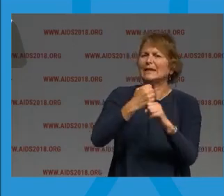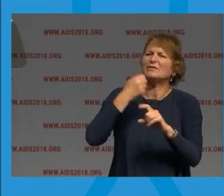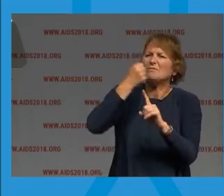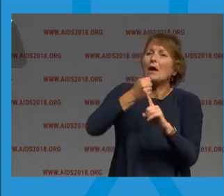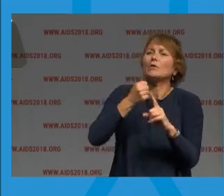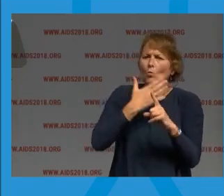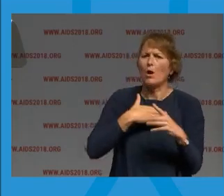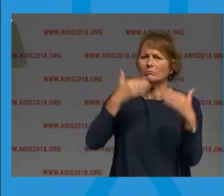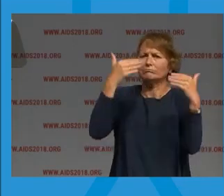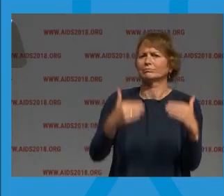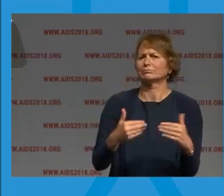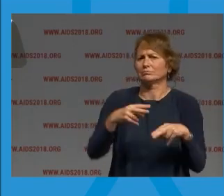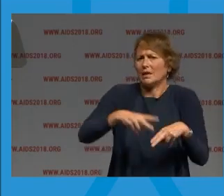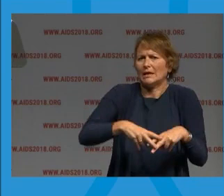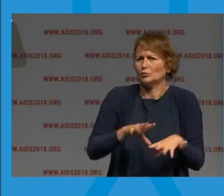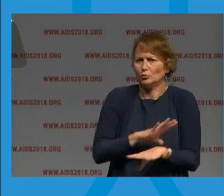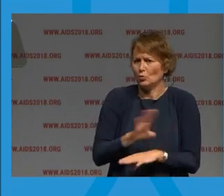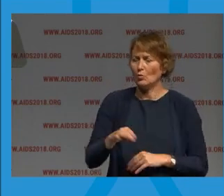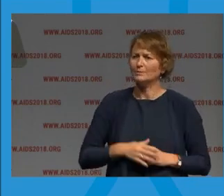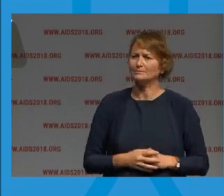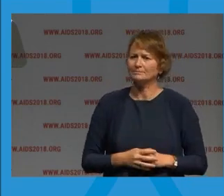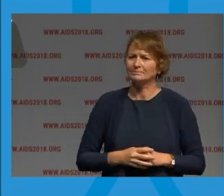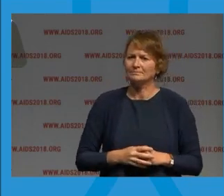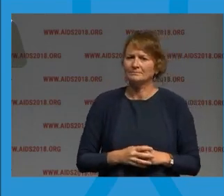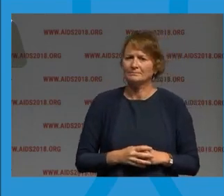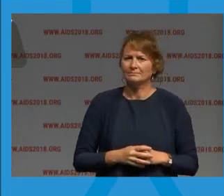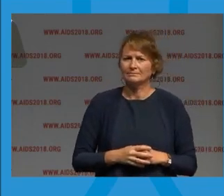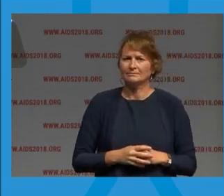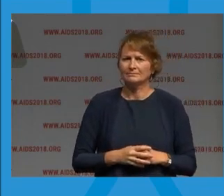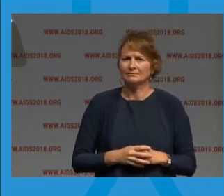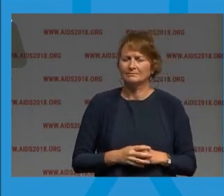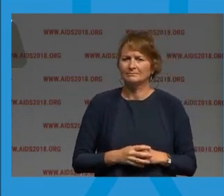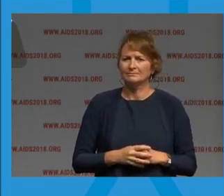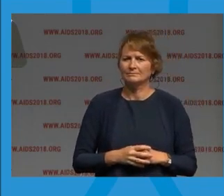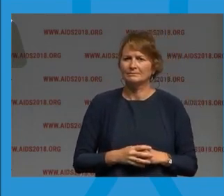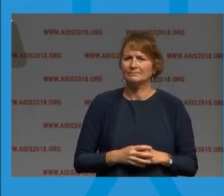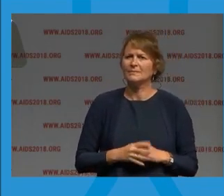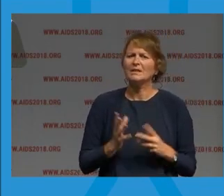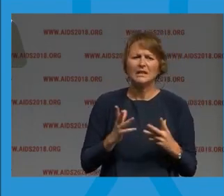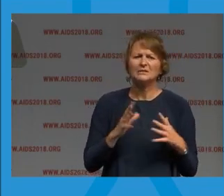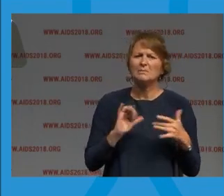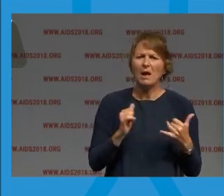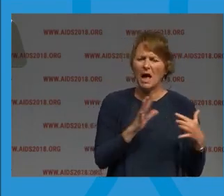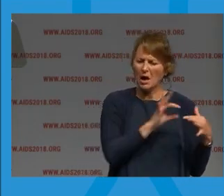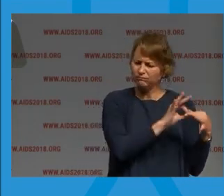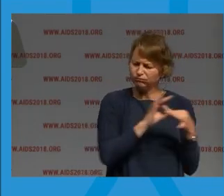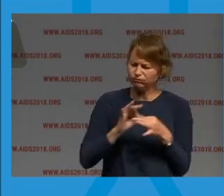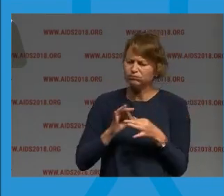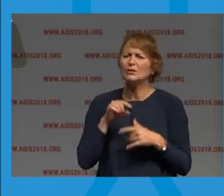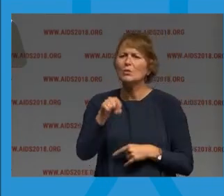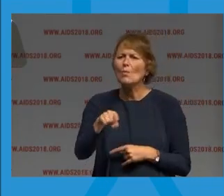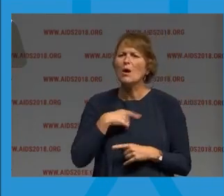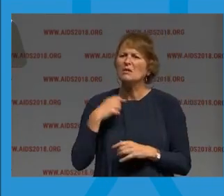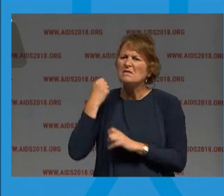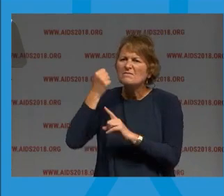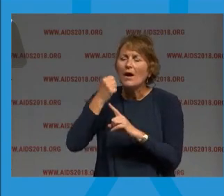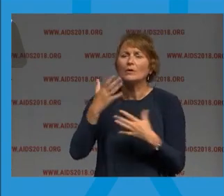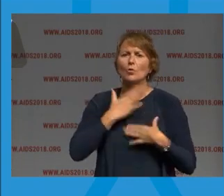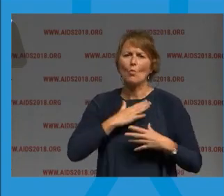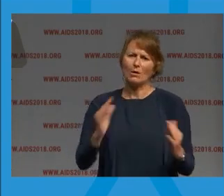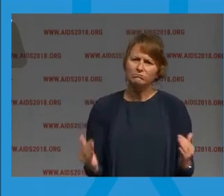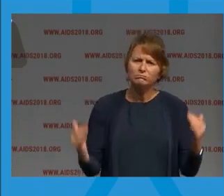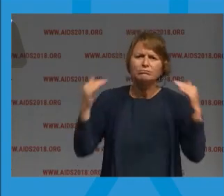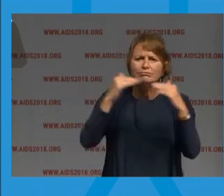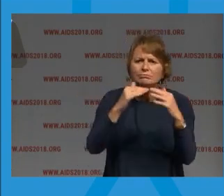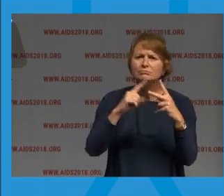AIDS. It is inextricably linked to the centuries-long fight for equality,